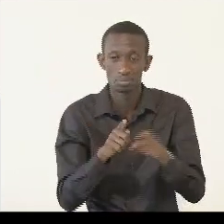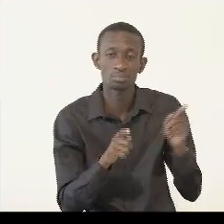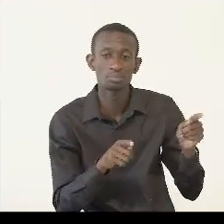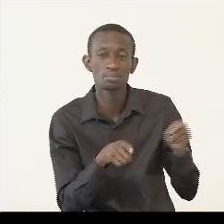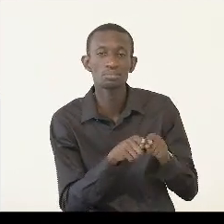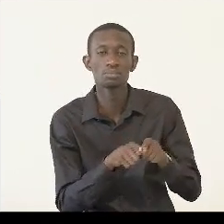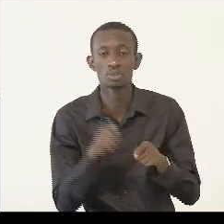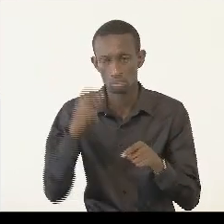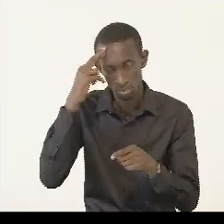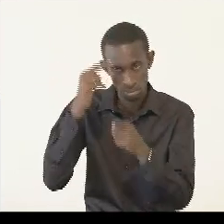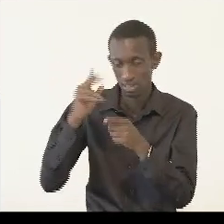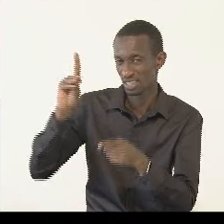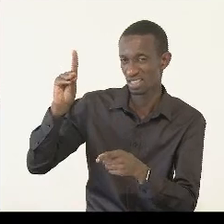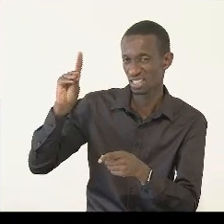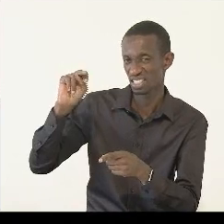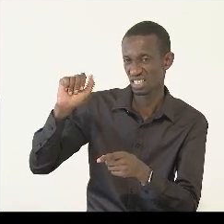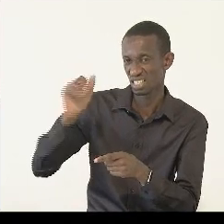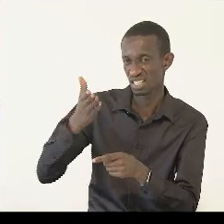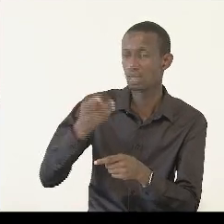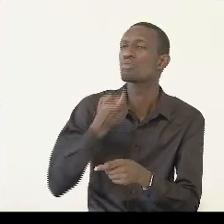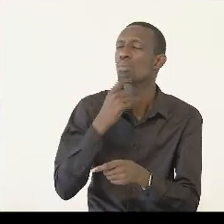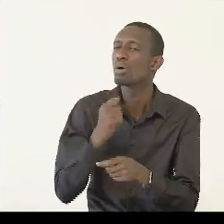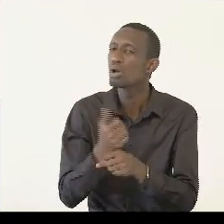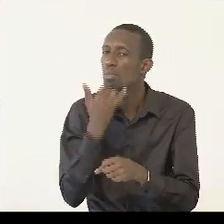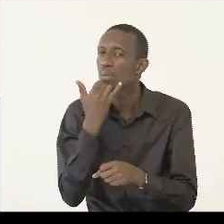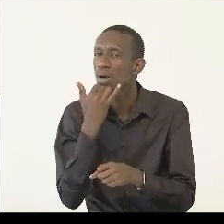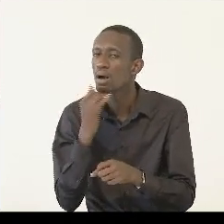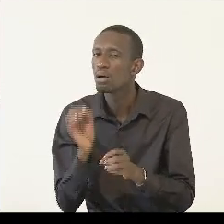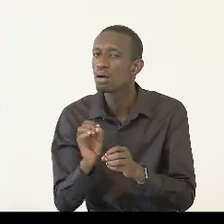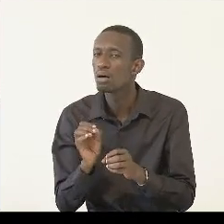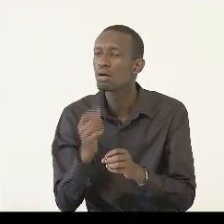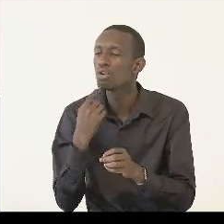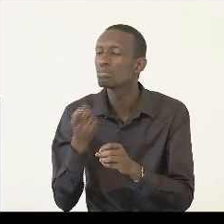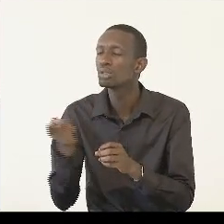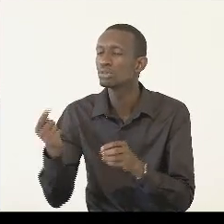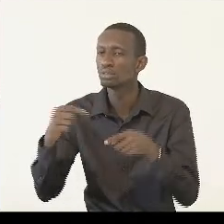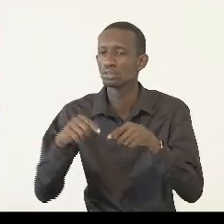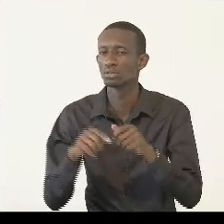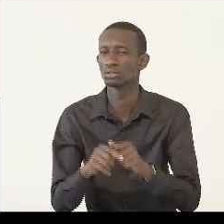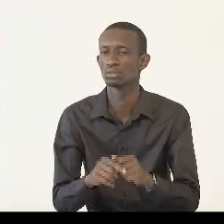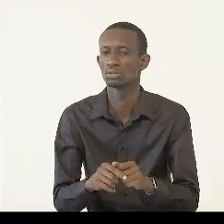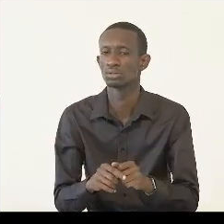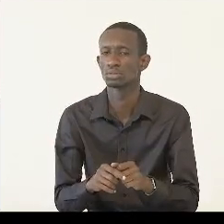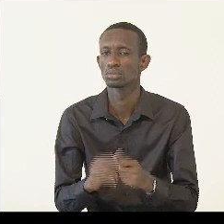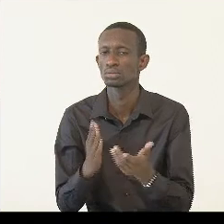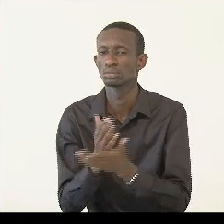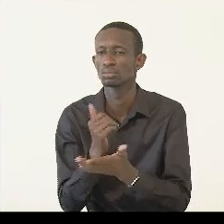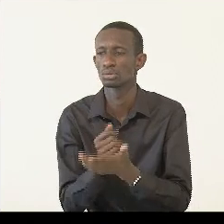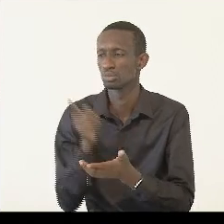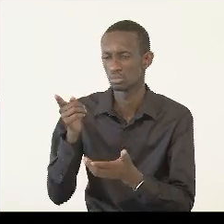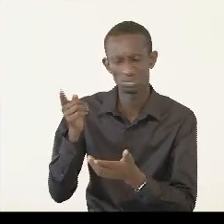is DNA replication. So I would never make a mistake to say Y is likely to be U, because this is not